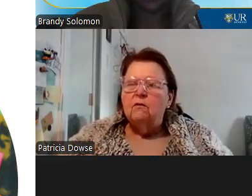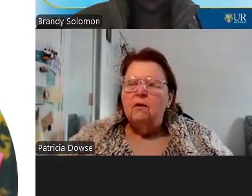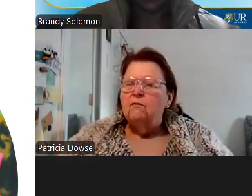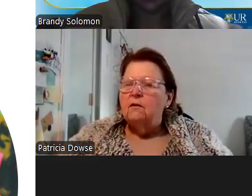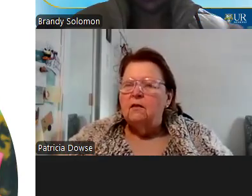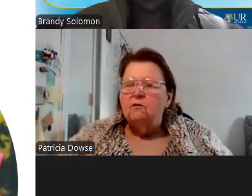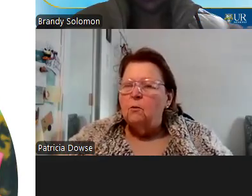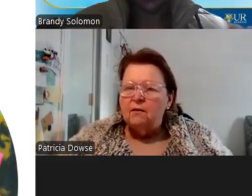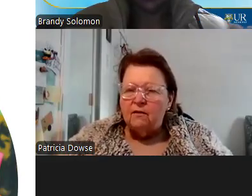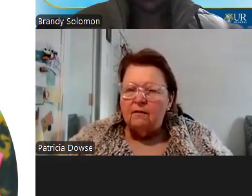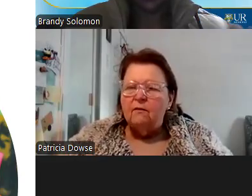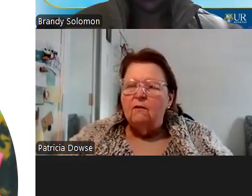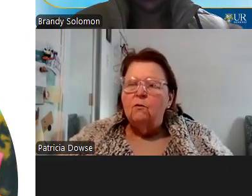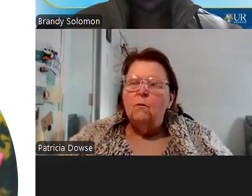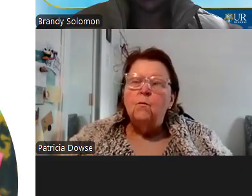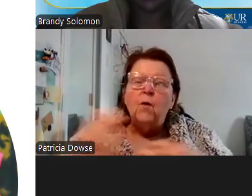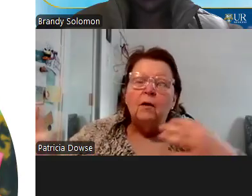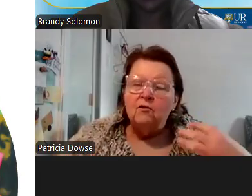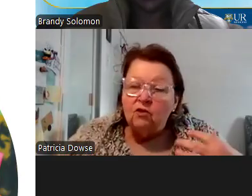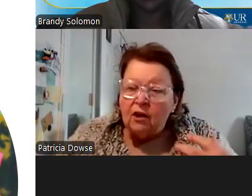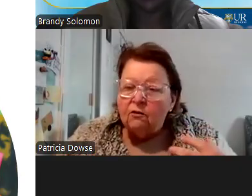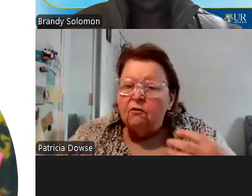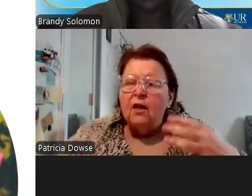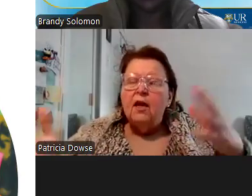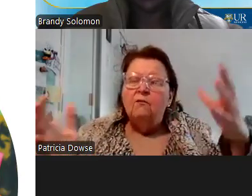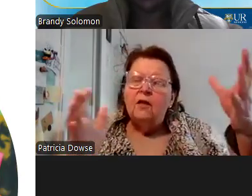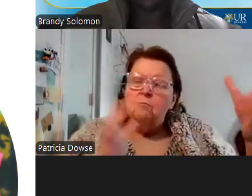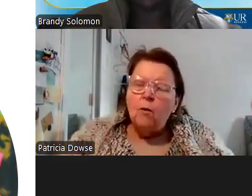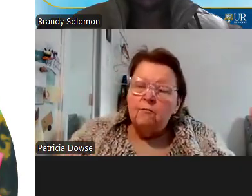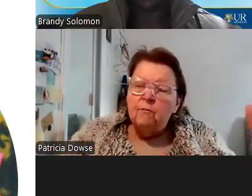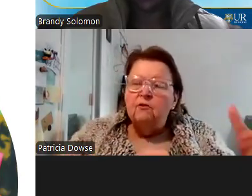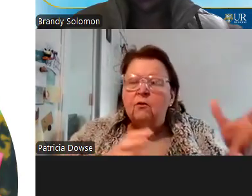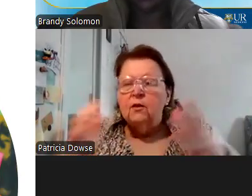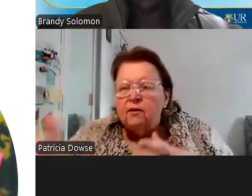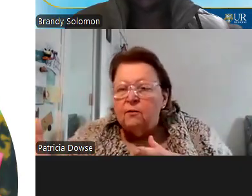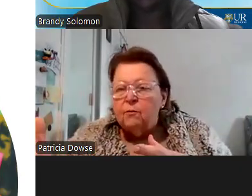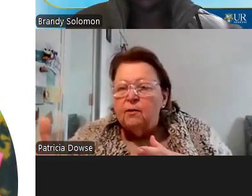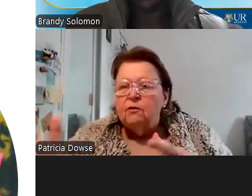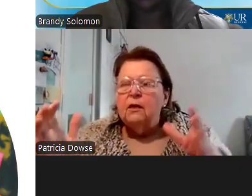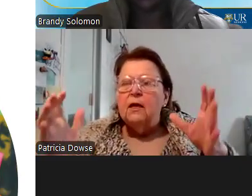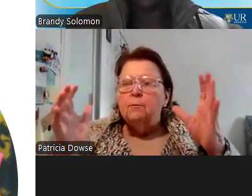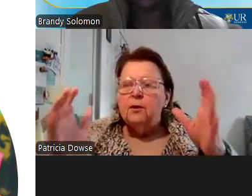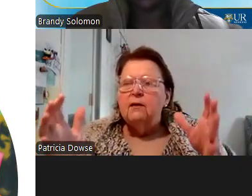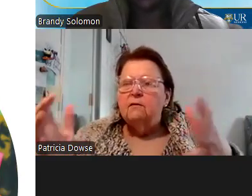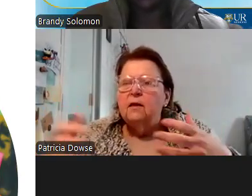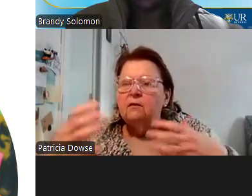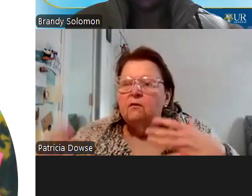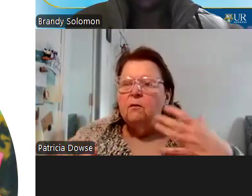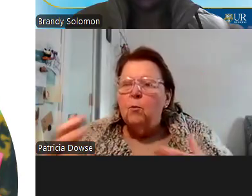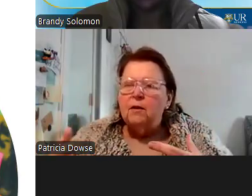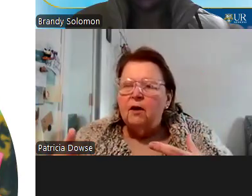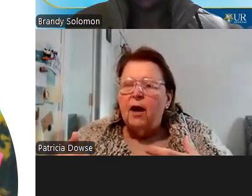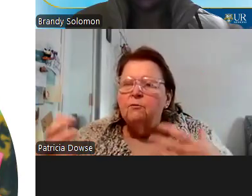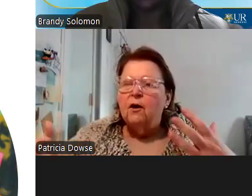we work through this, if things don't make sense, if you recommend changes, if you'd like more information or less information, please, this